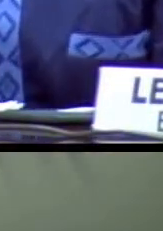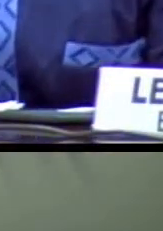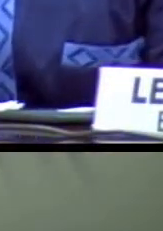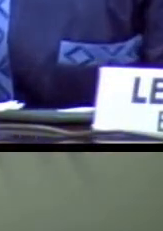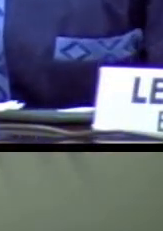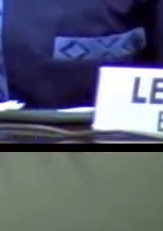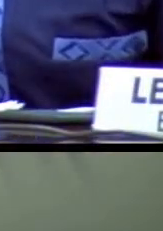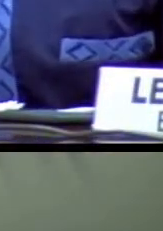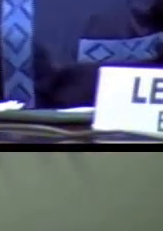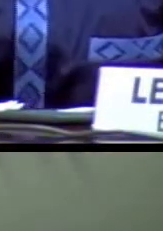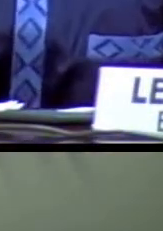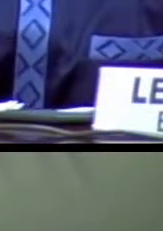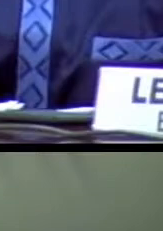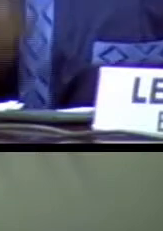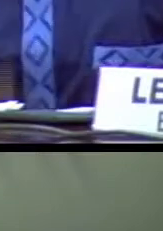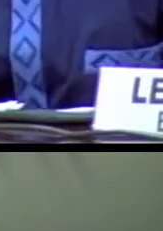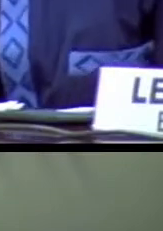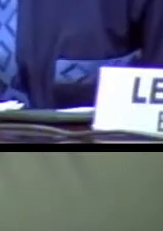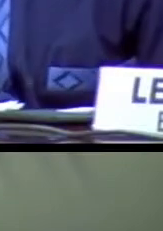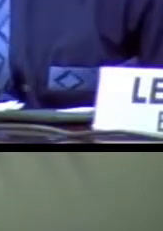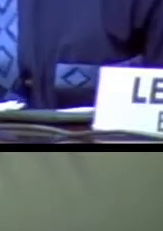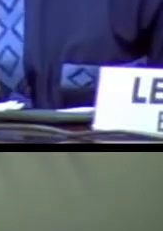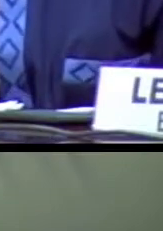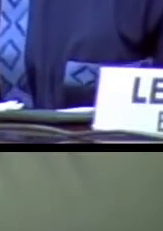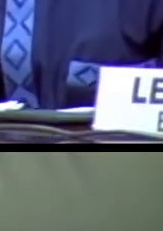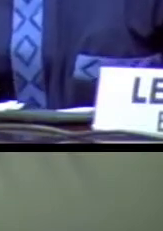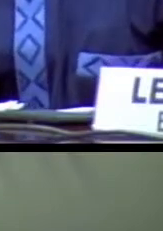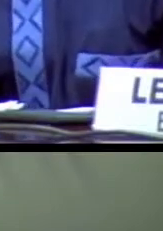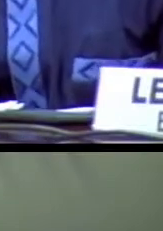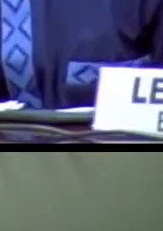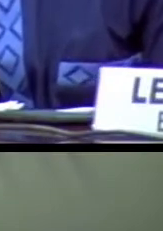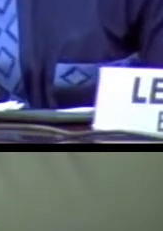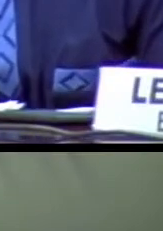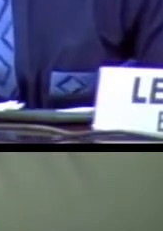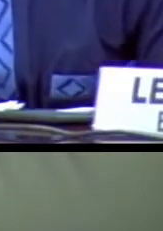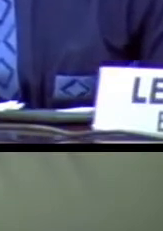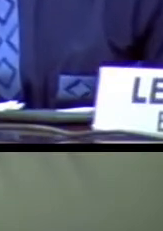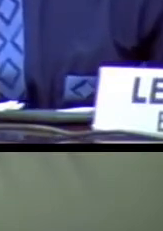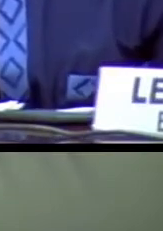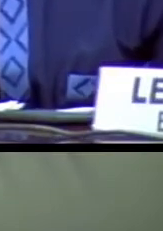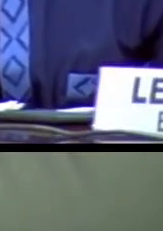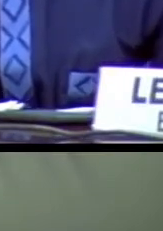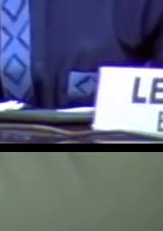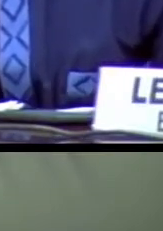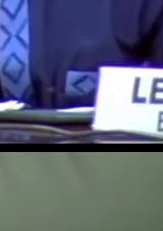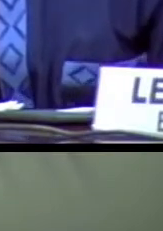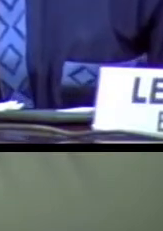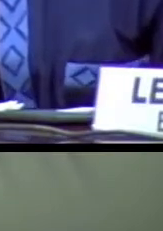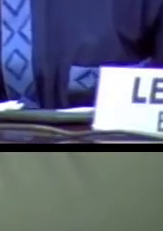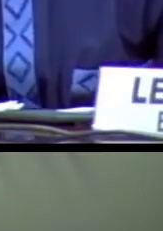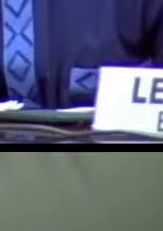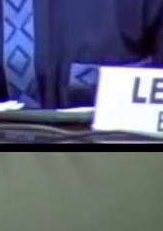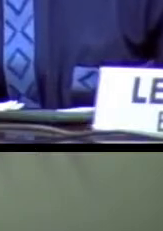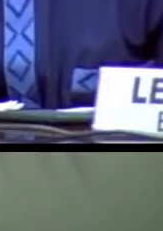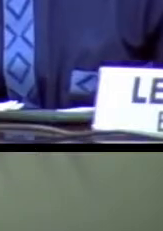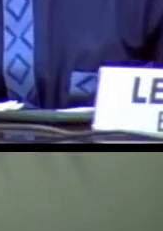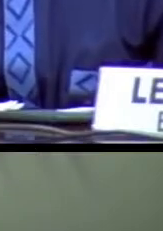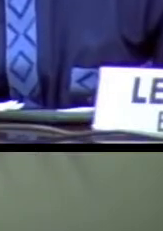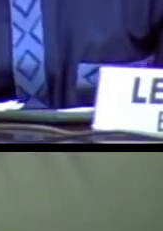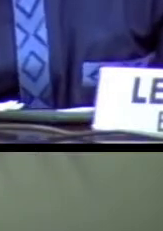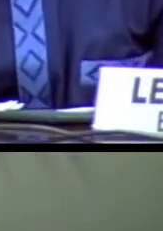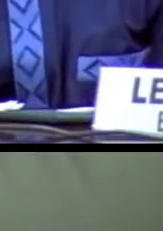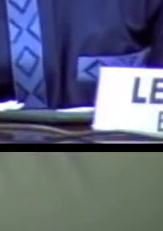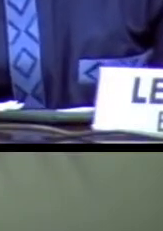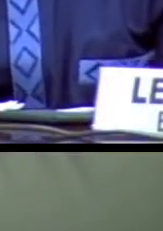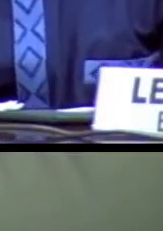Welcome back, Mr. Jallow. Welcome back. Thank you very much, sir. Yes, Mr. Jallow. We want to remind you